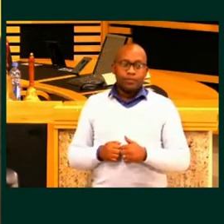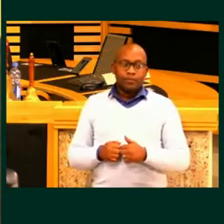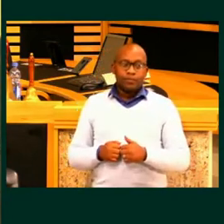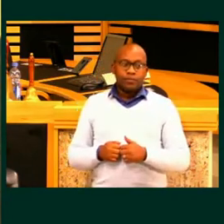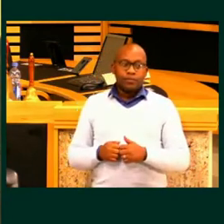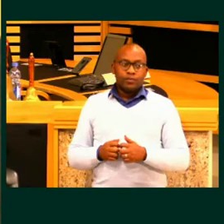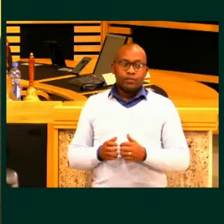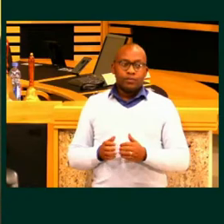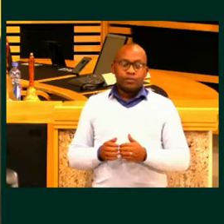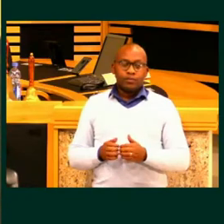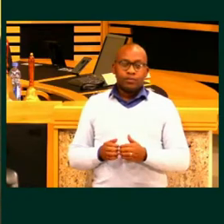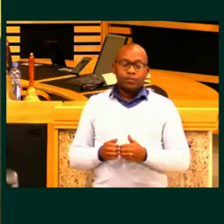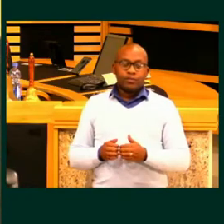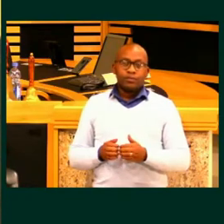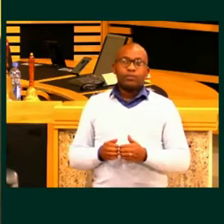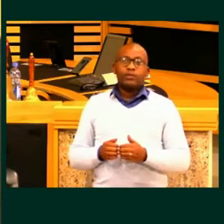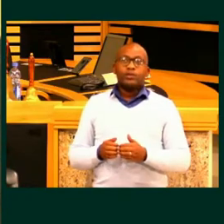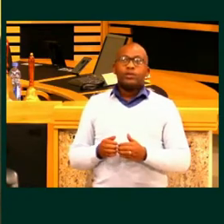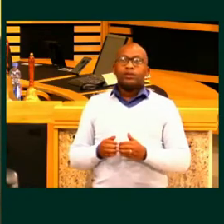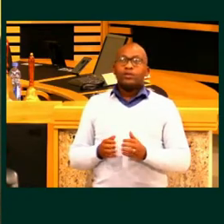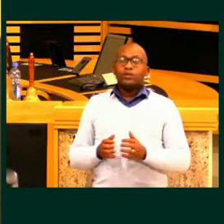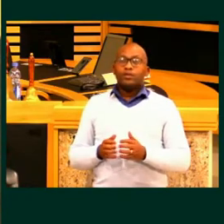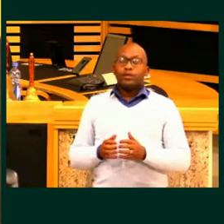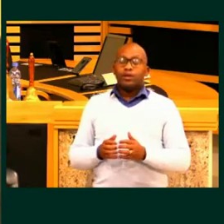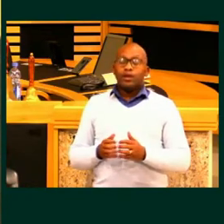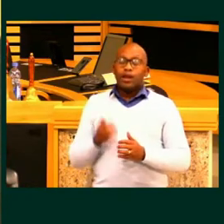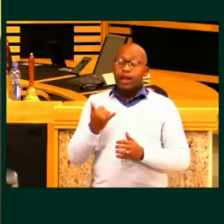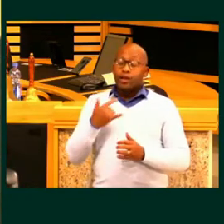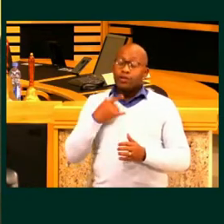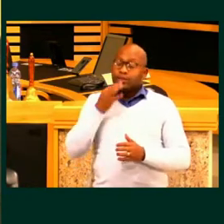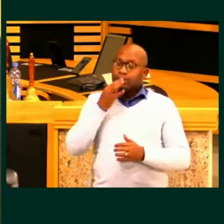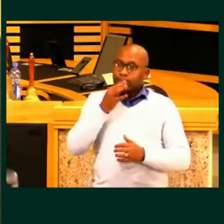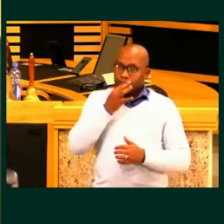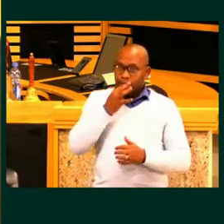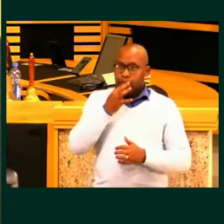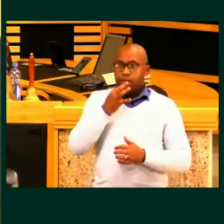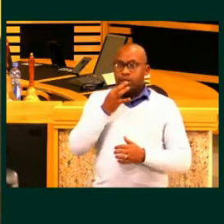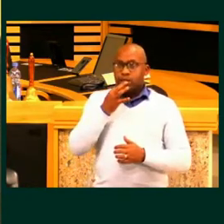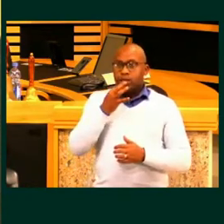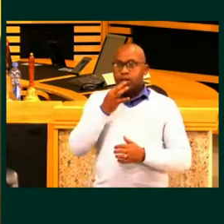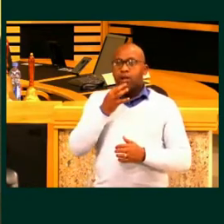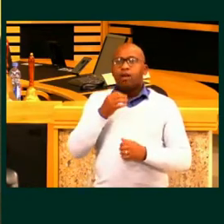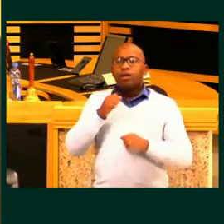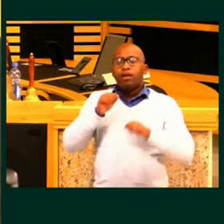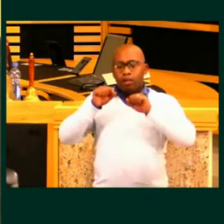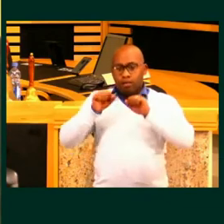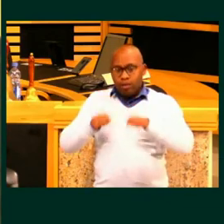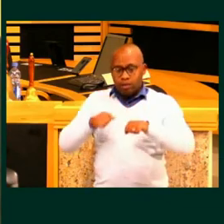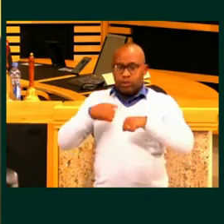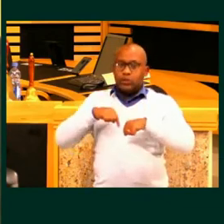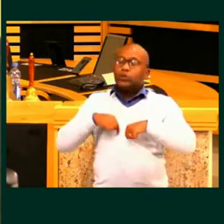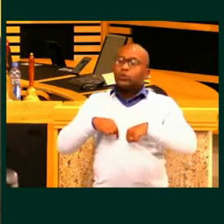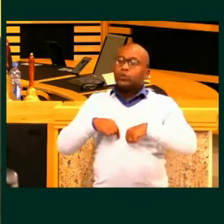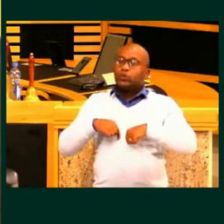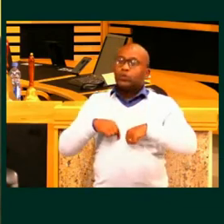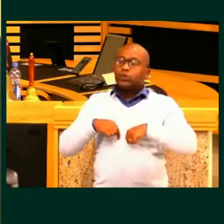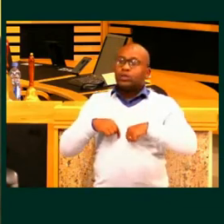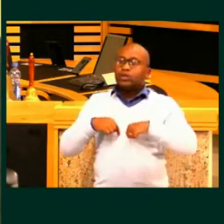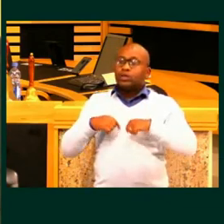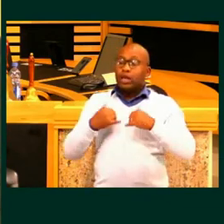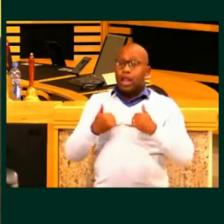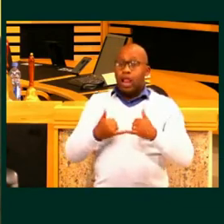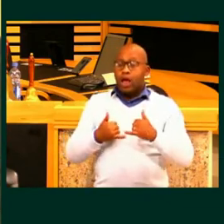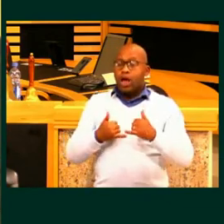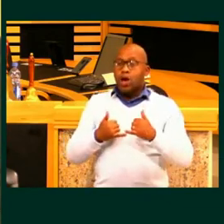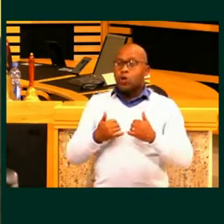say honorable members uh we are determined hence we are introducing various